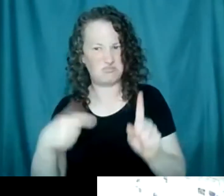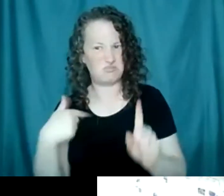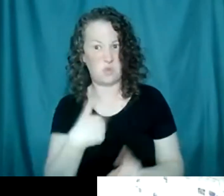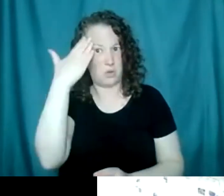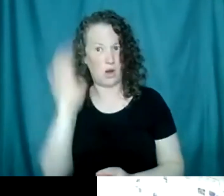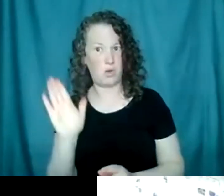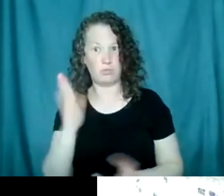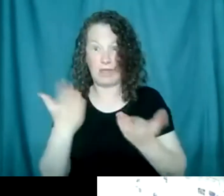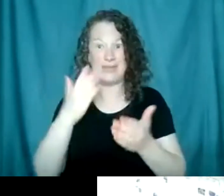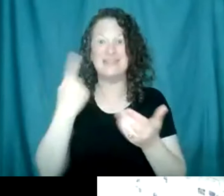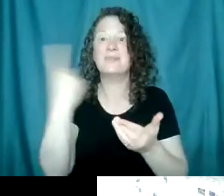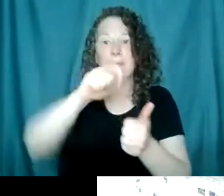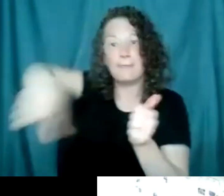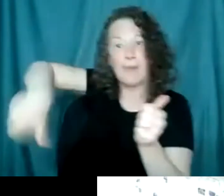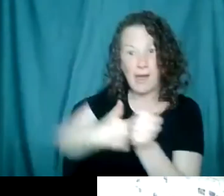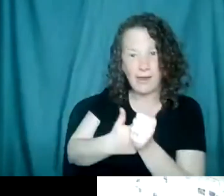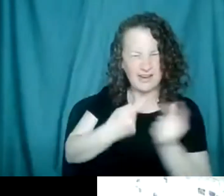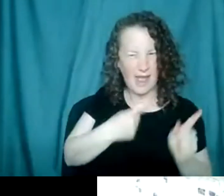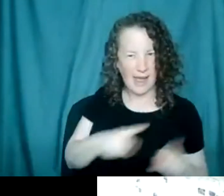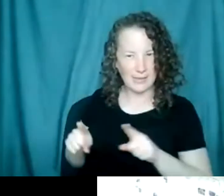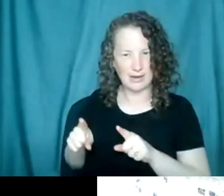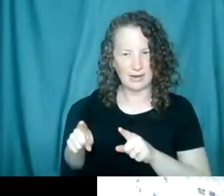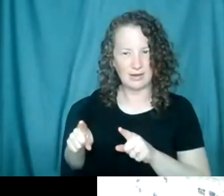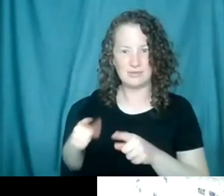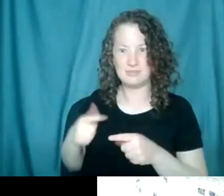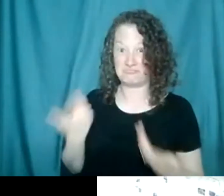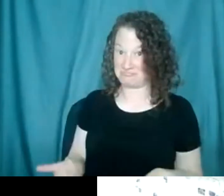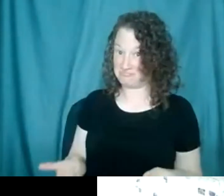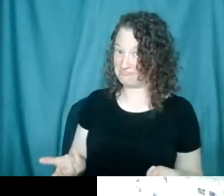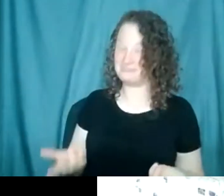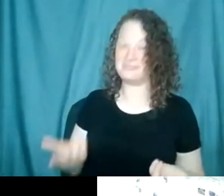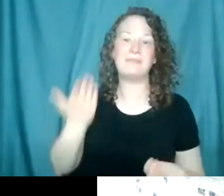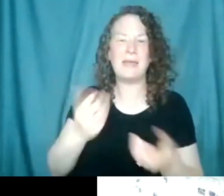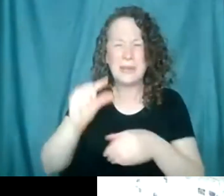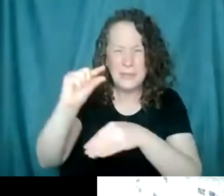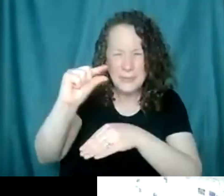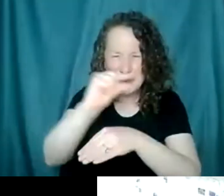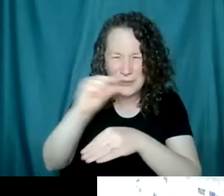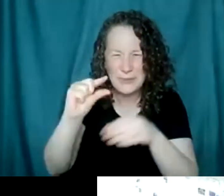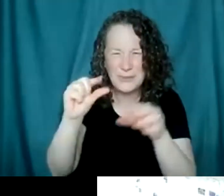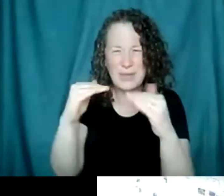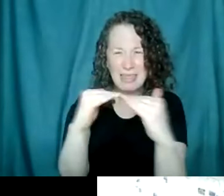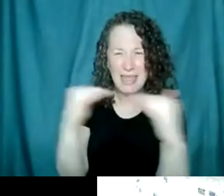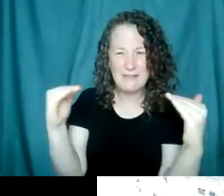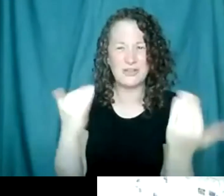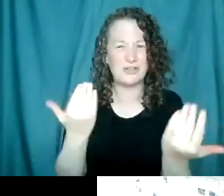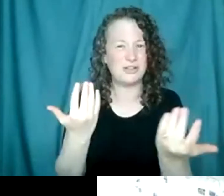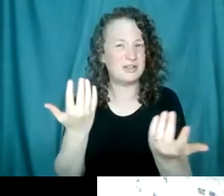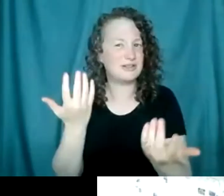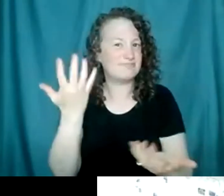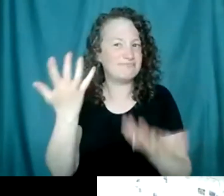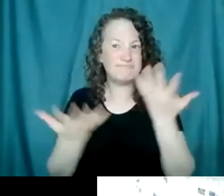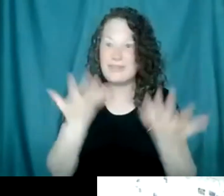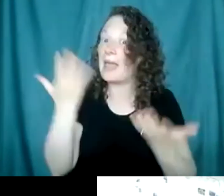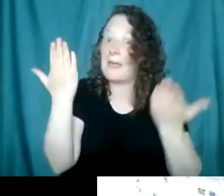differentiate what could potentially be happening on that biomolecular level with this huge force happening. Like somebody could